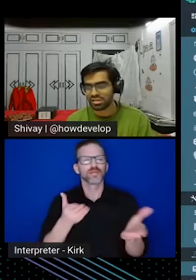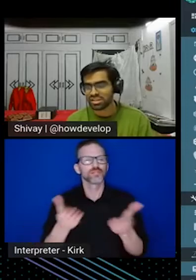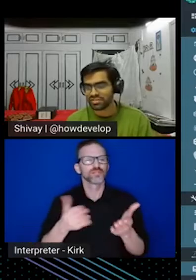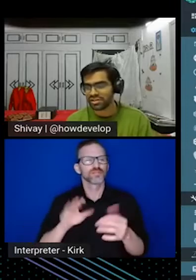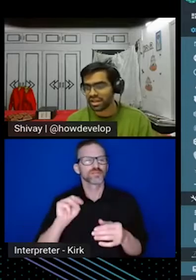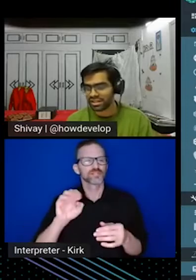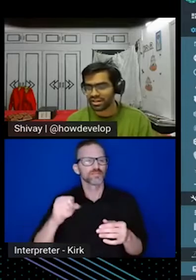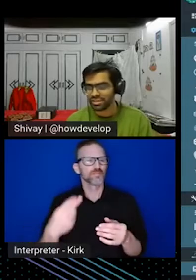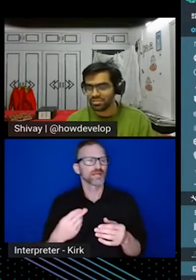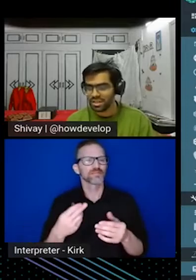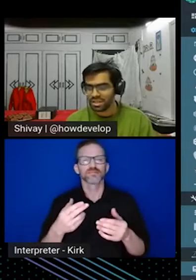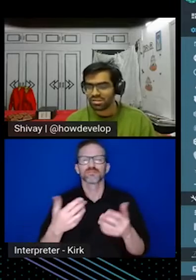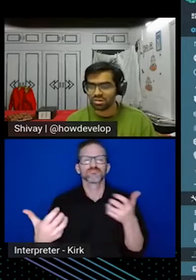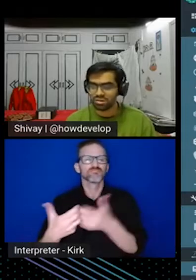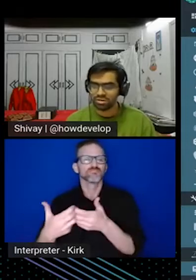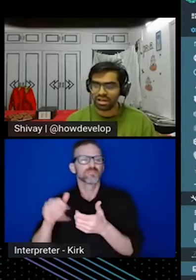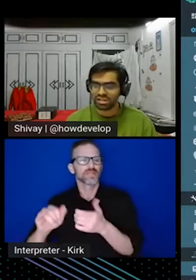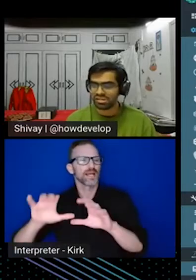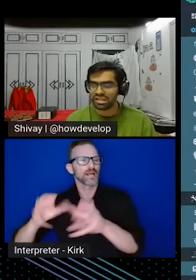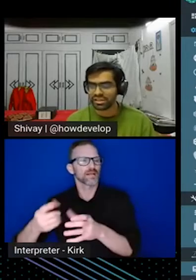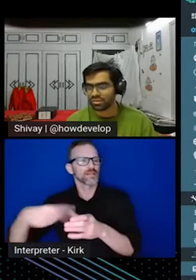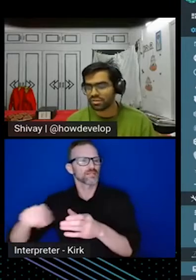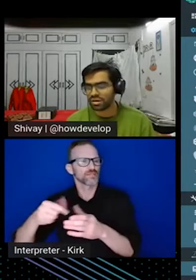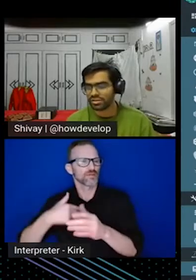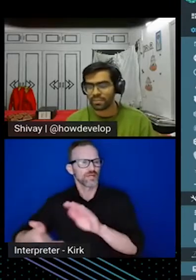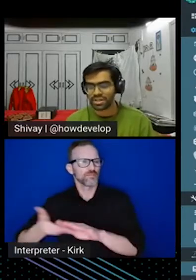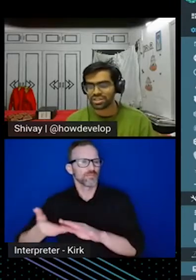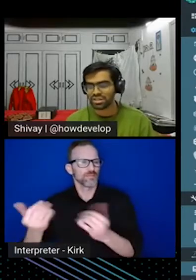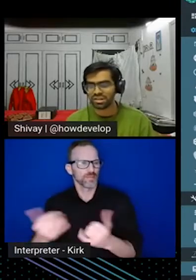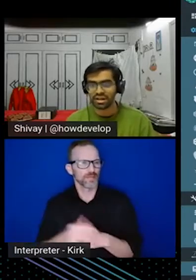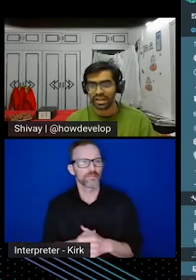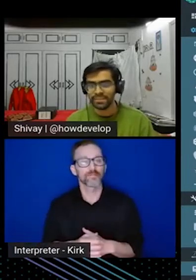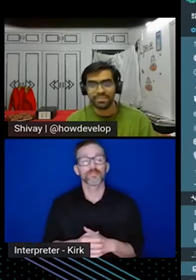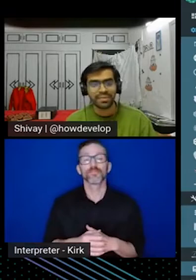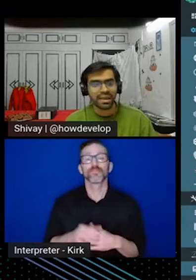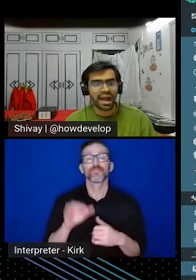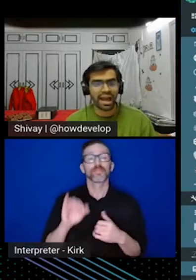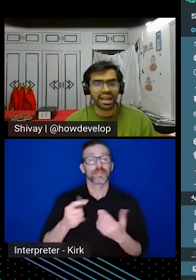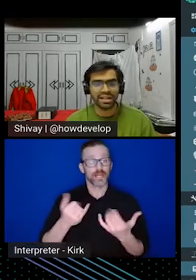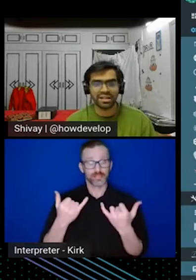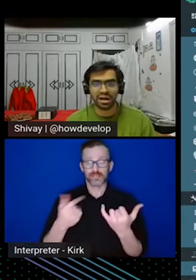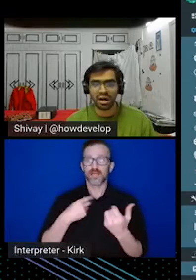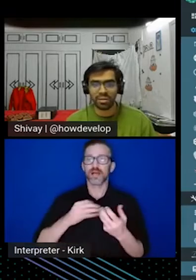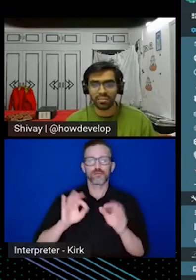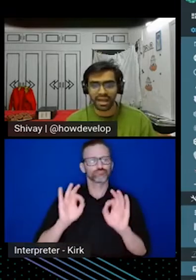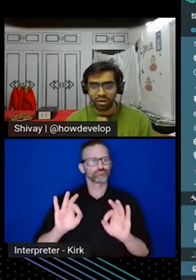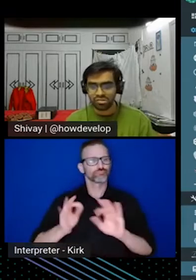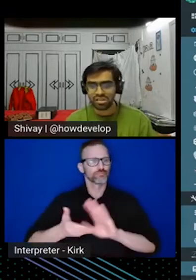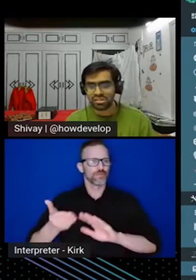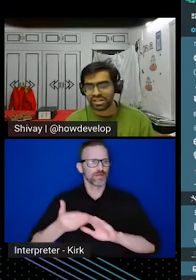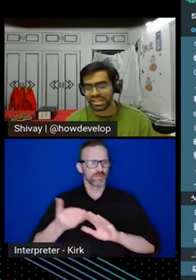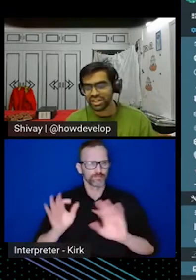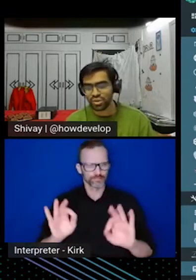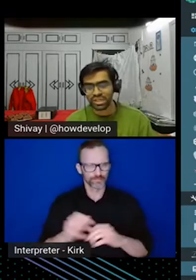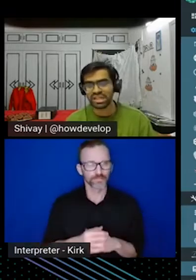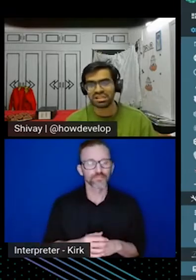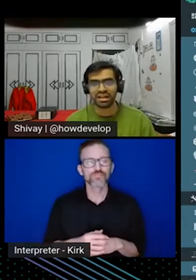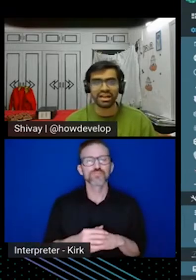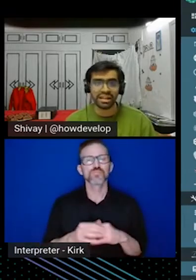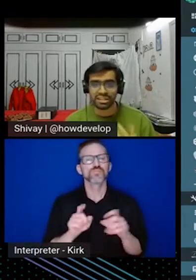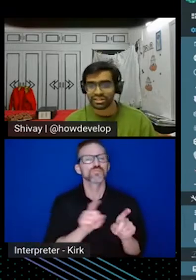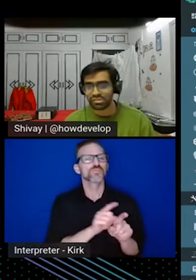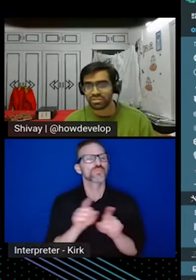the cluster that we are running right now. So as you can see, the operation is running. And I'll also just quickly